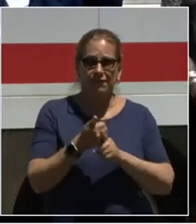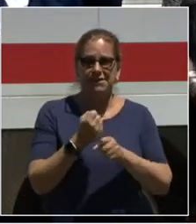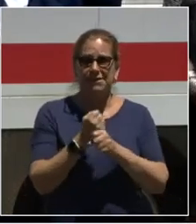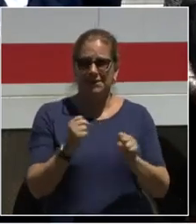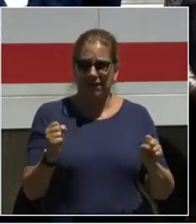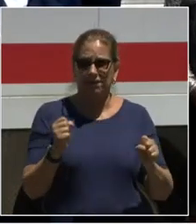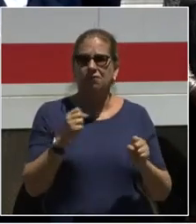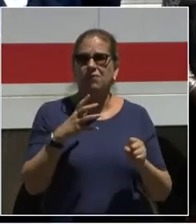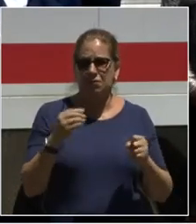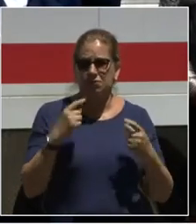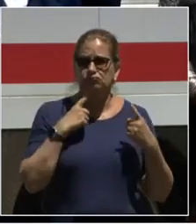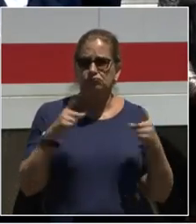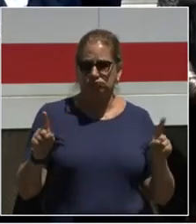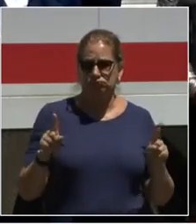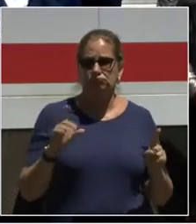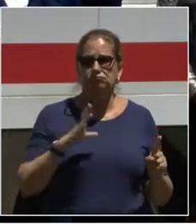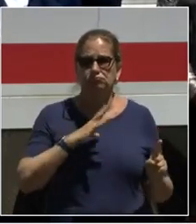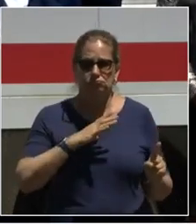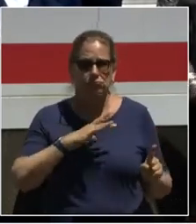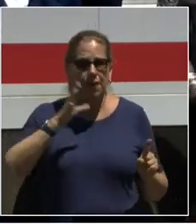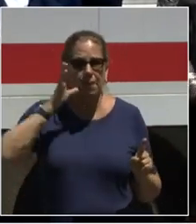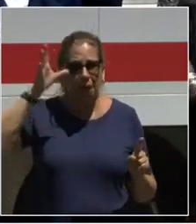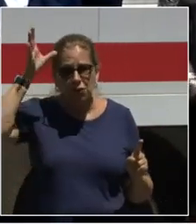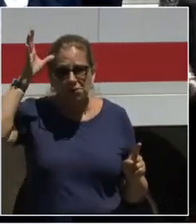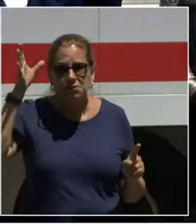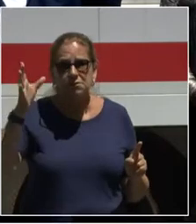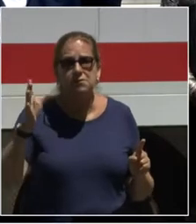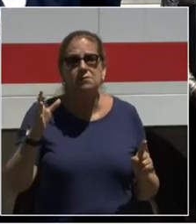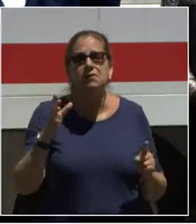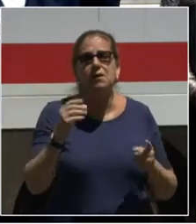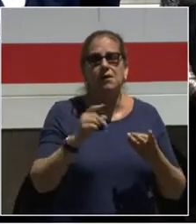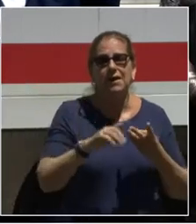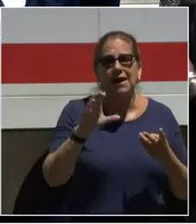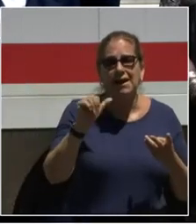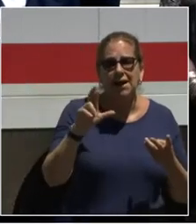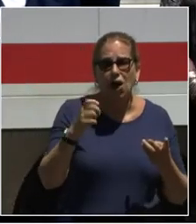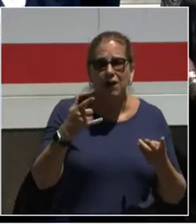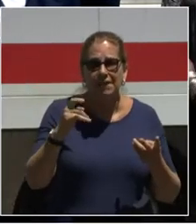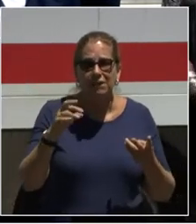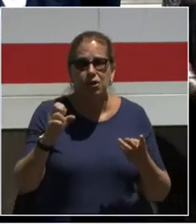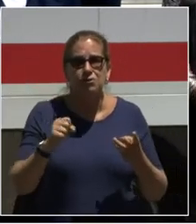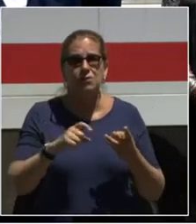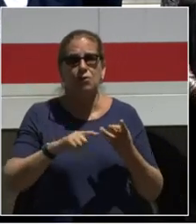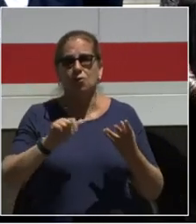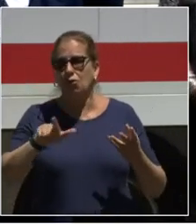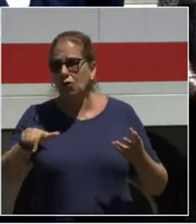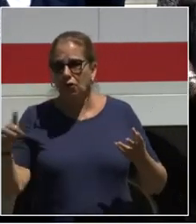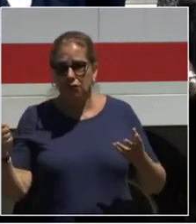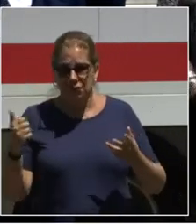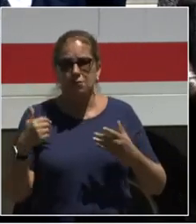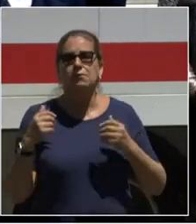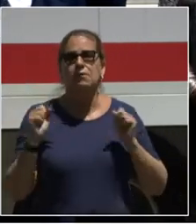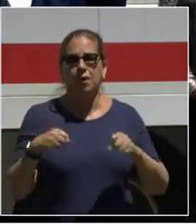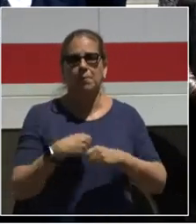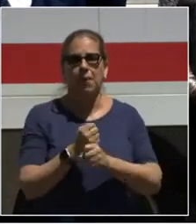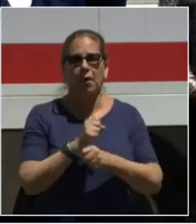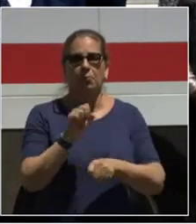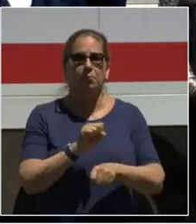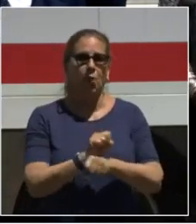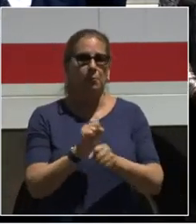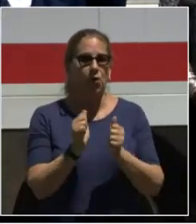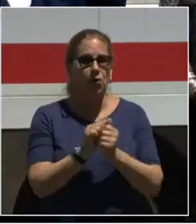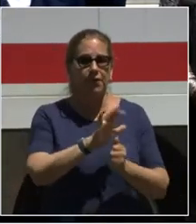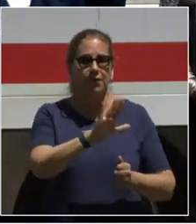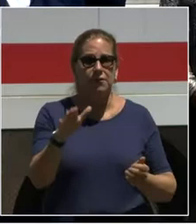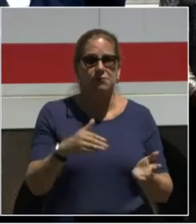schedule appointments with their primary care providers to ensure that children are up to date with their vaccines as well as with their routine